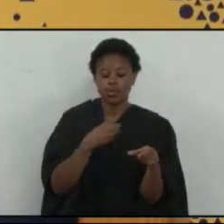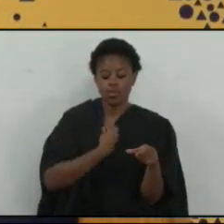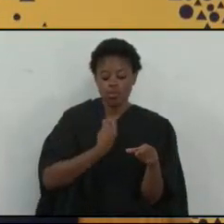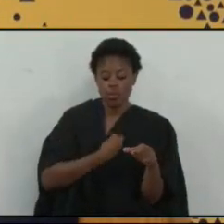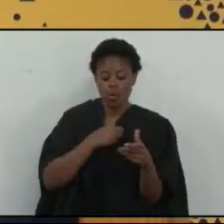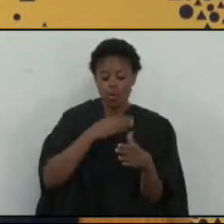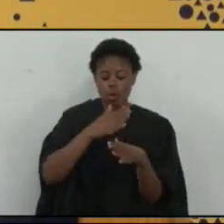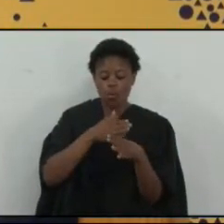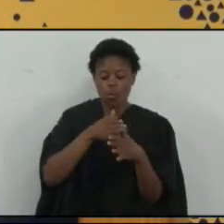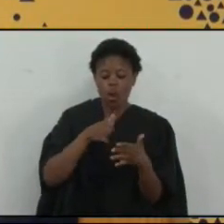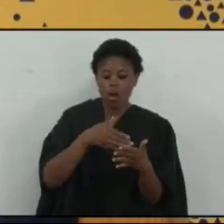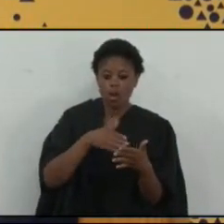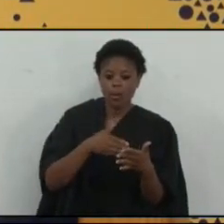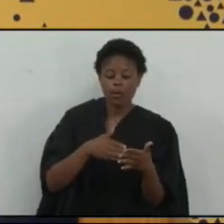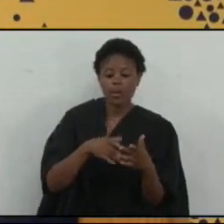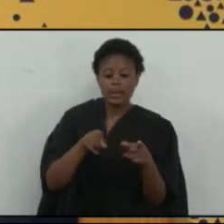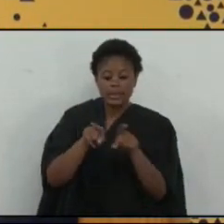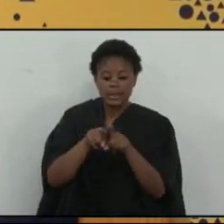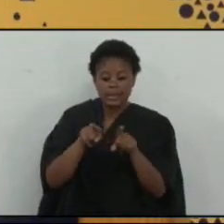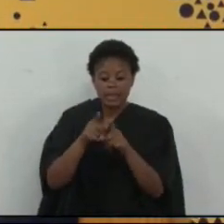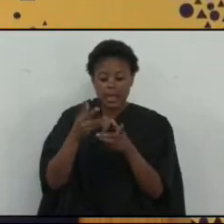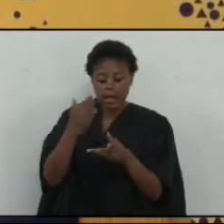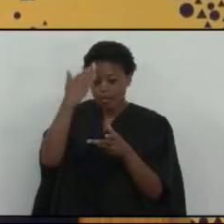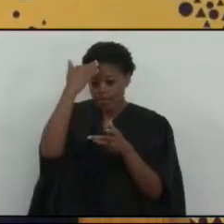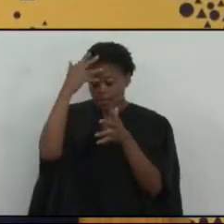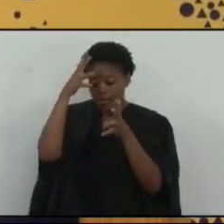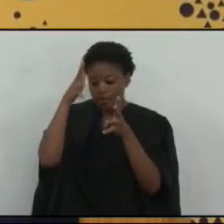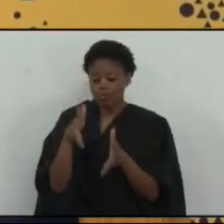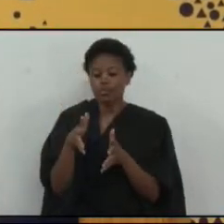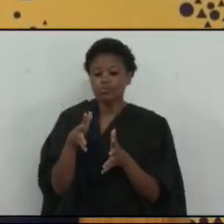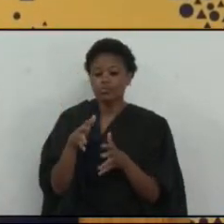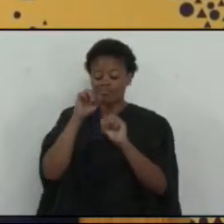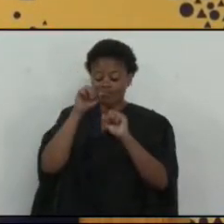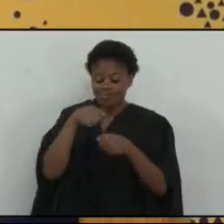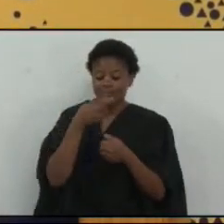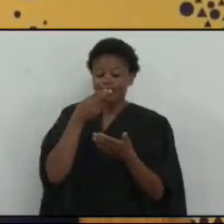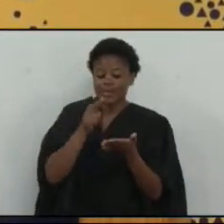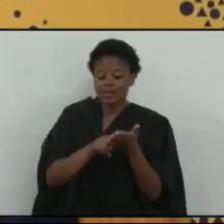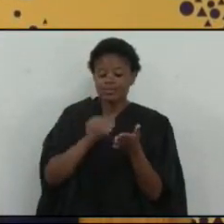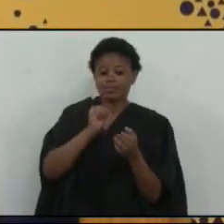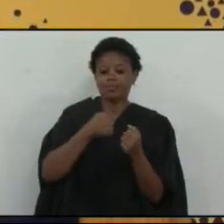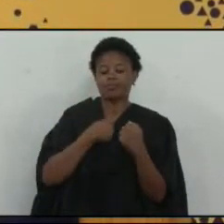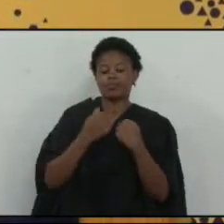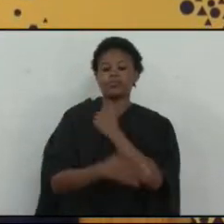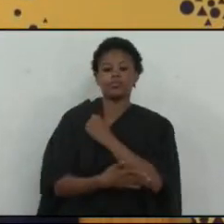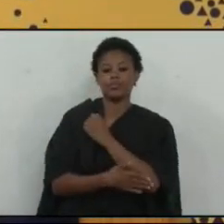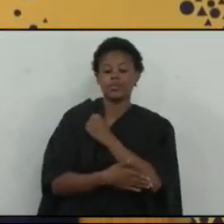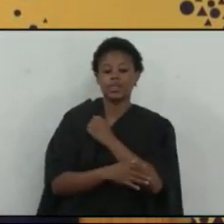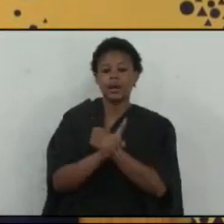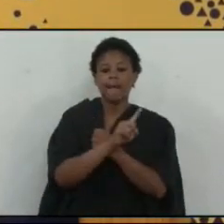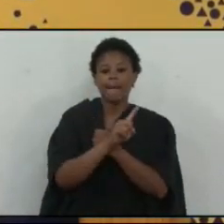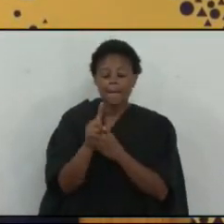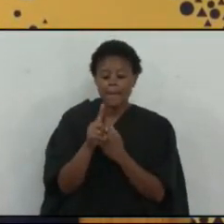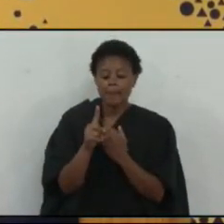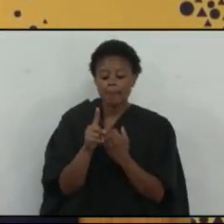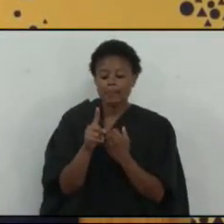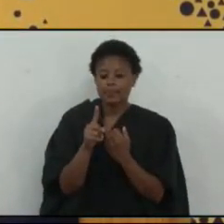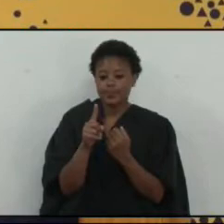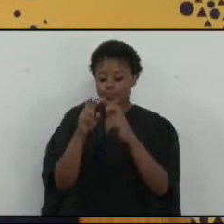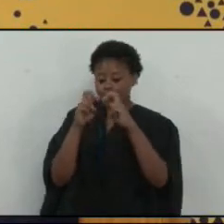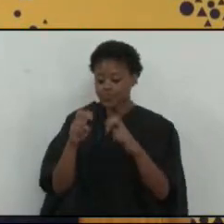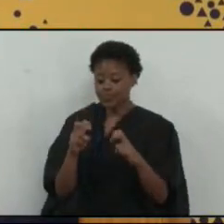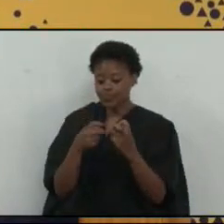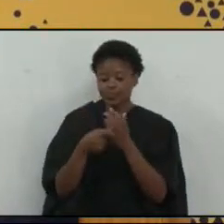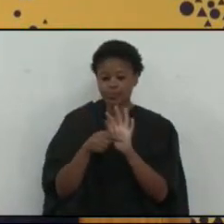unemployment, including graduate unemployment, is a reality in our country. But studies show